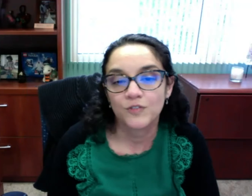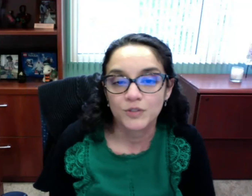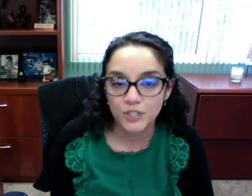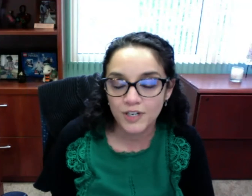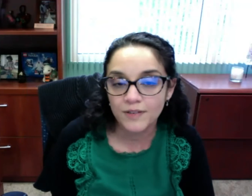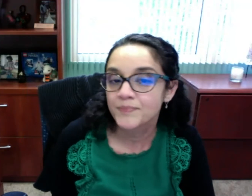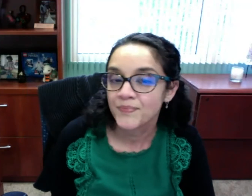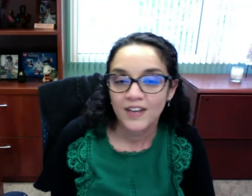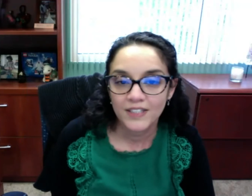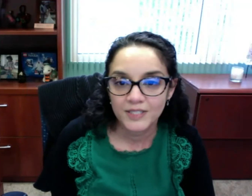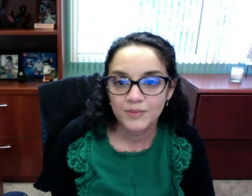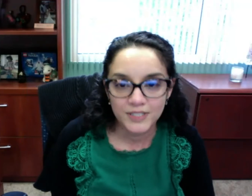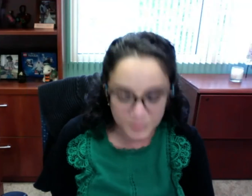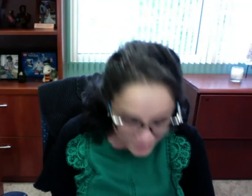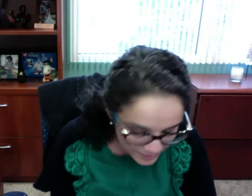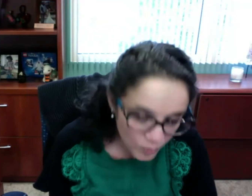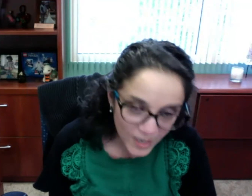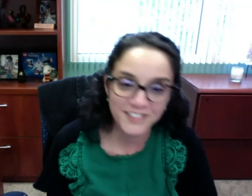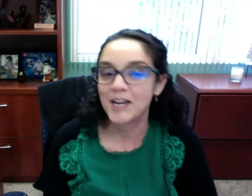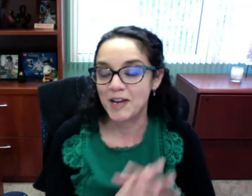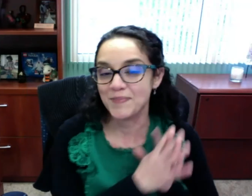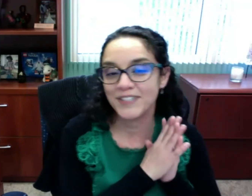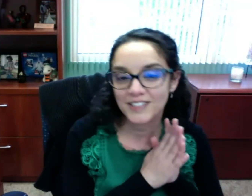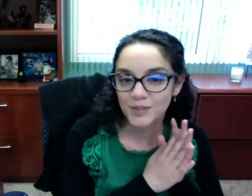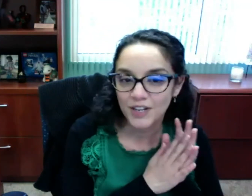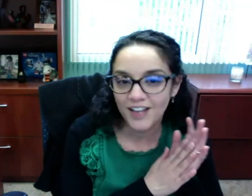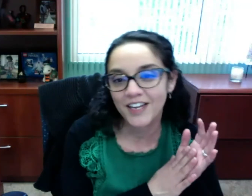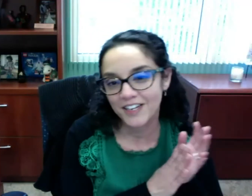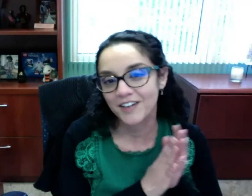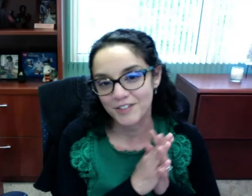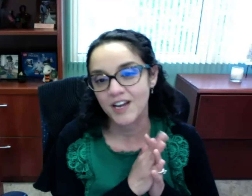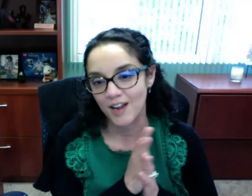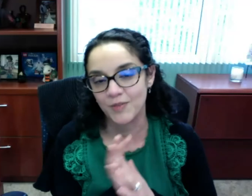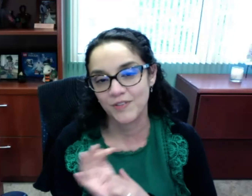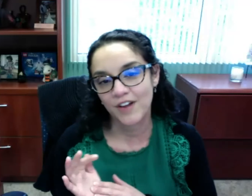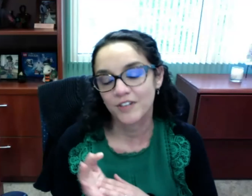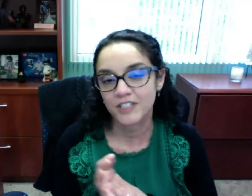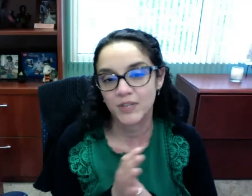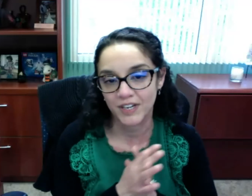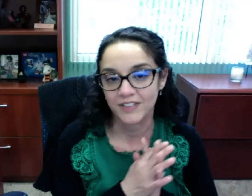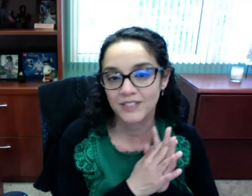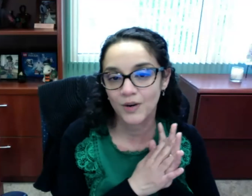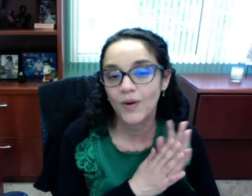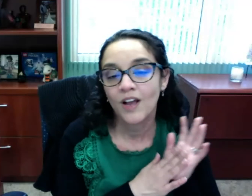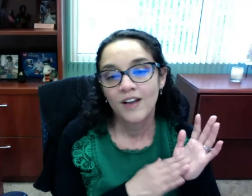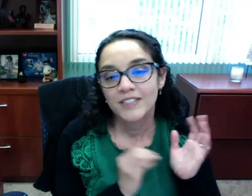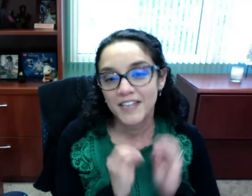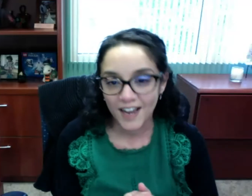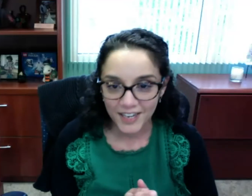for the future, it's quite the time. It's unlike any other time that we've ever experienced.